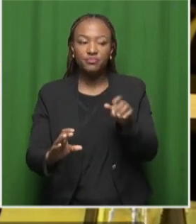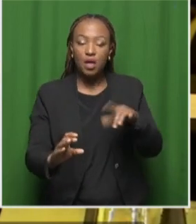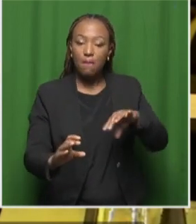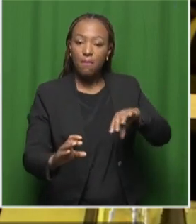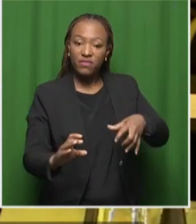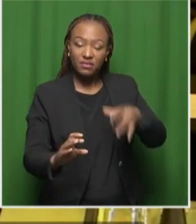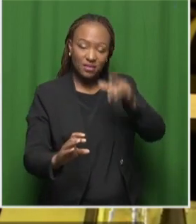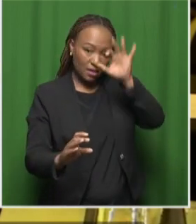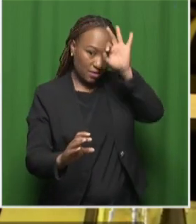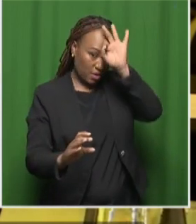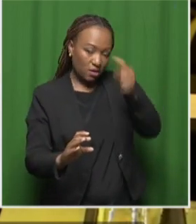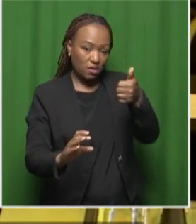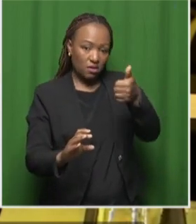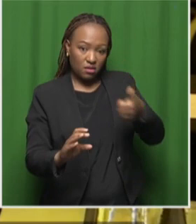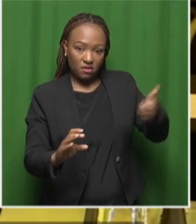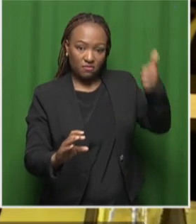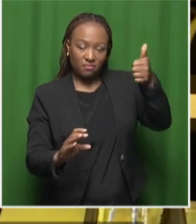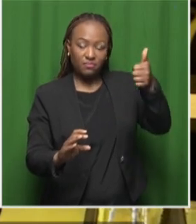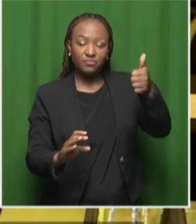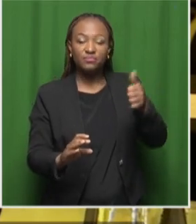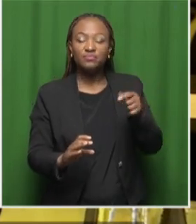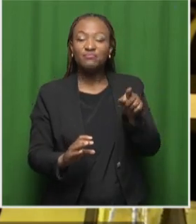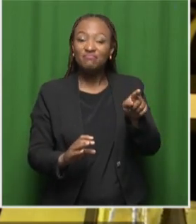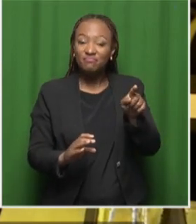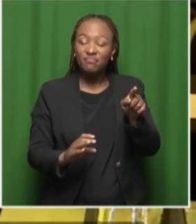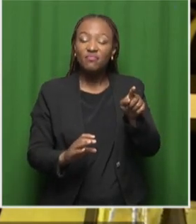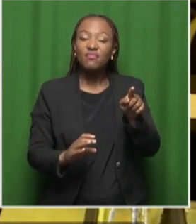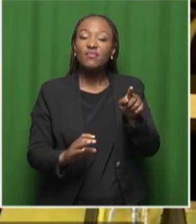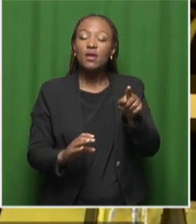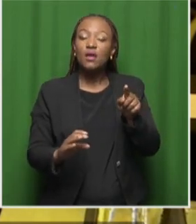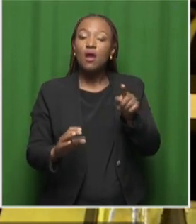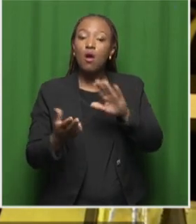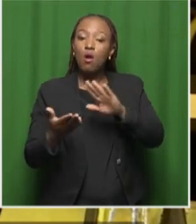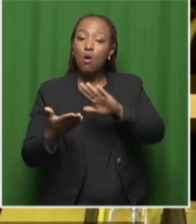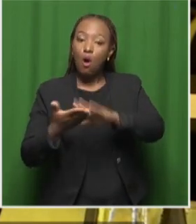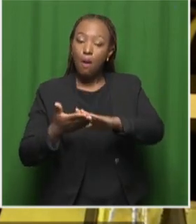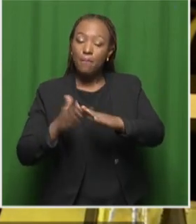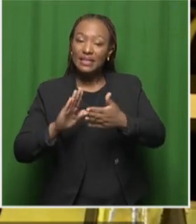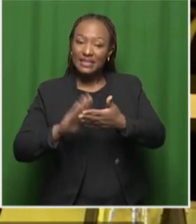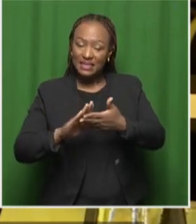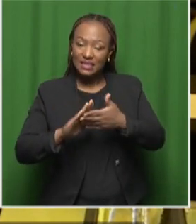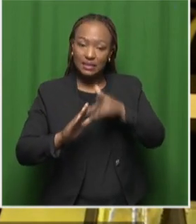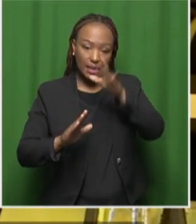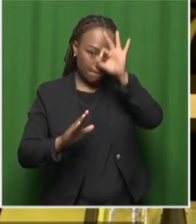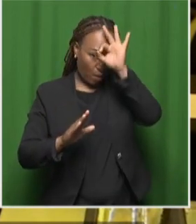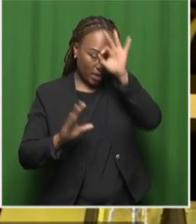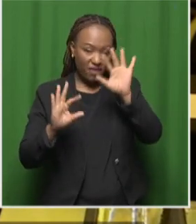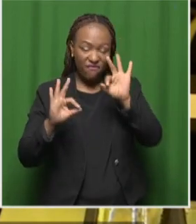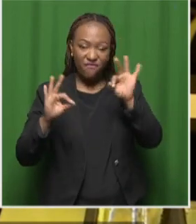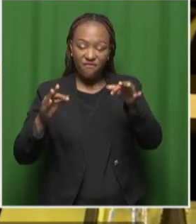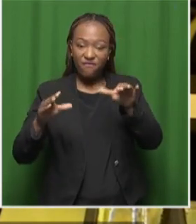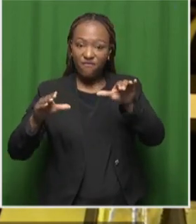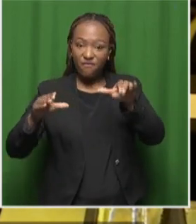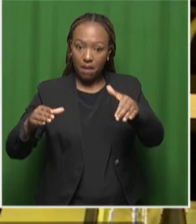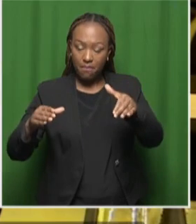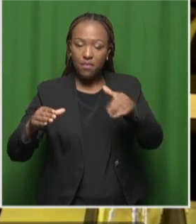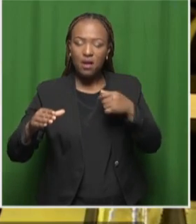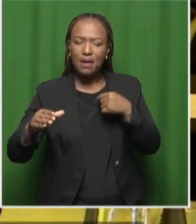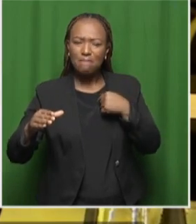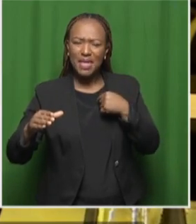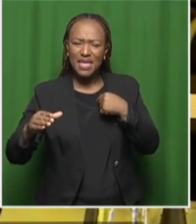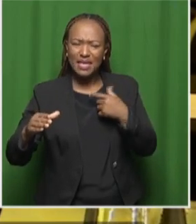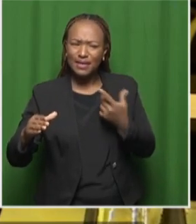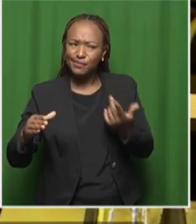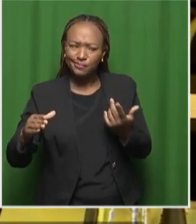policing structures. For me, there's a disjuncture, Honorable Chairperson, between